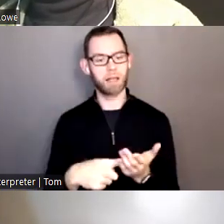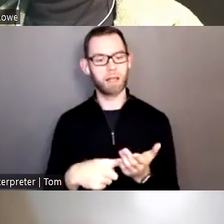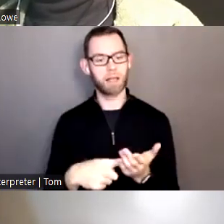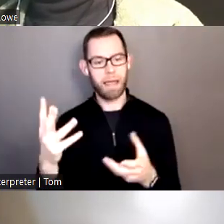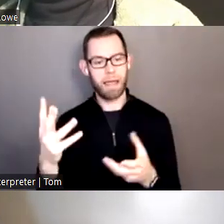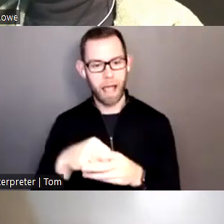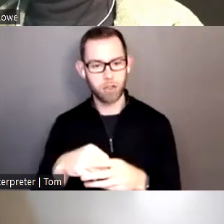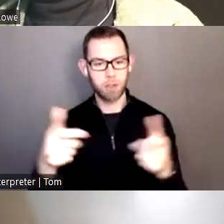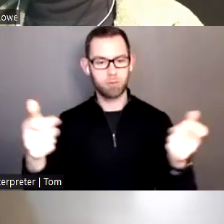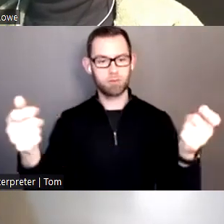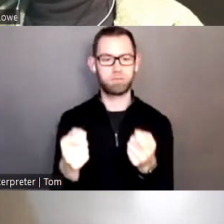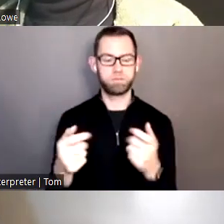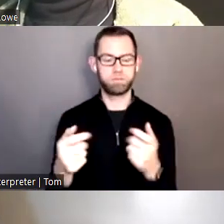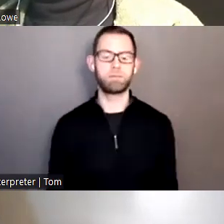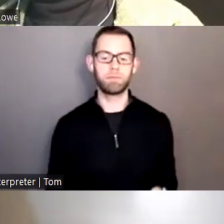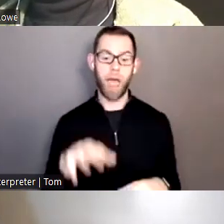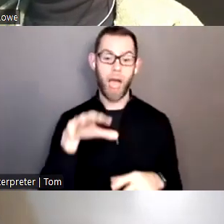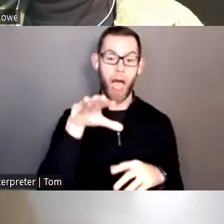d'engagement,